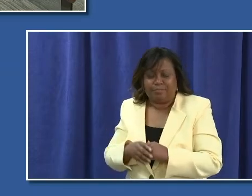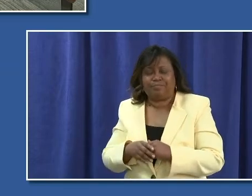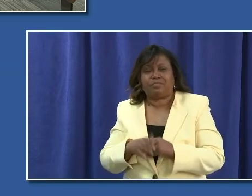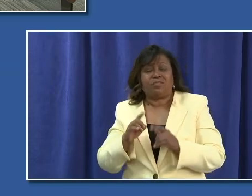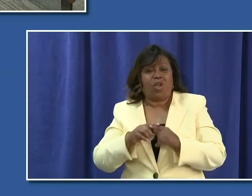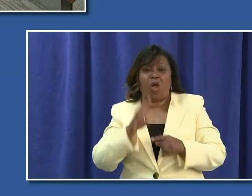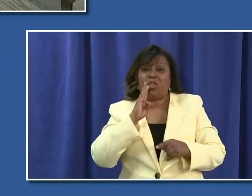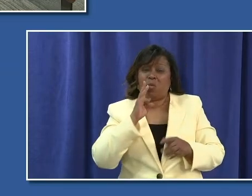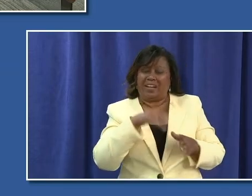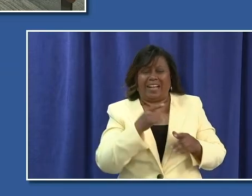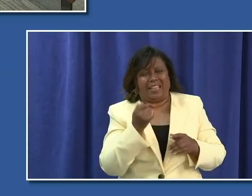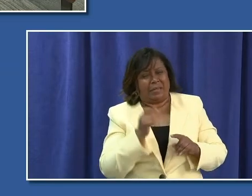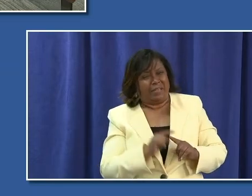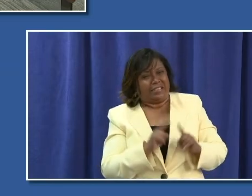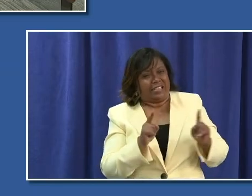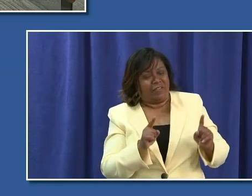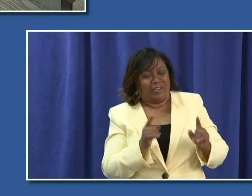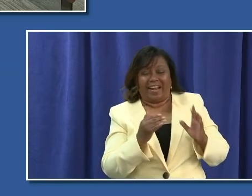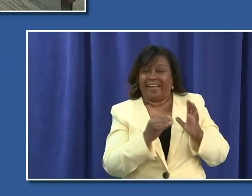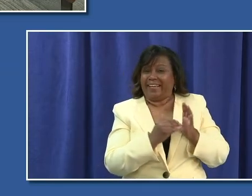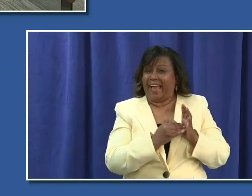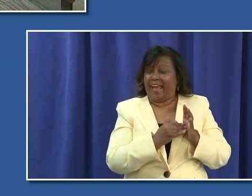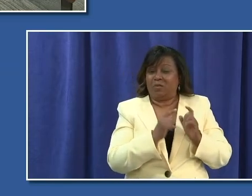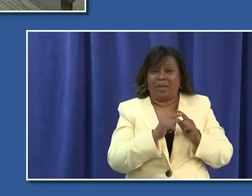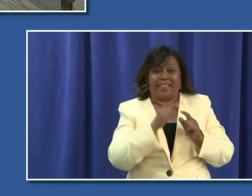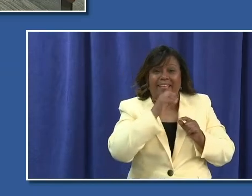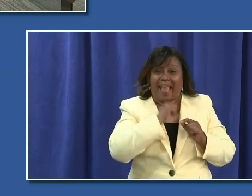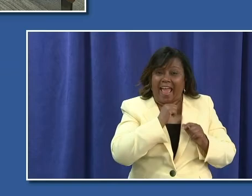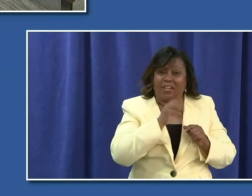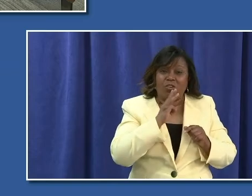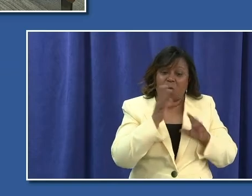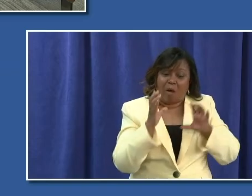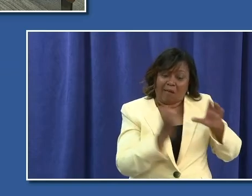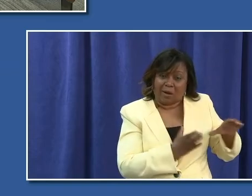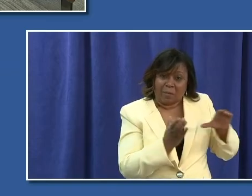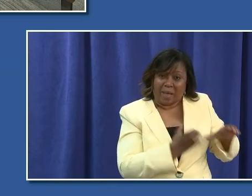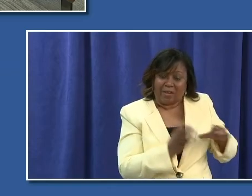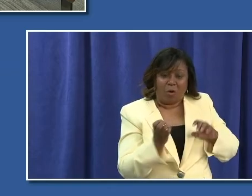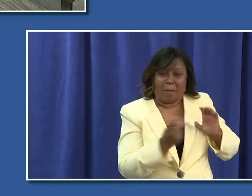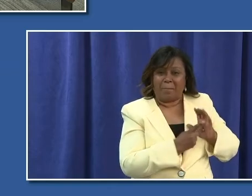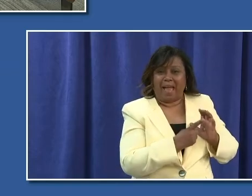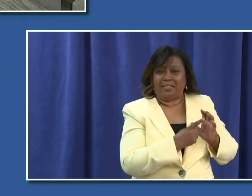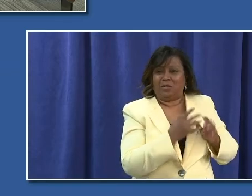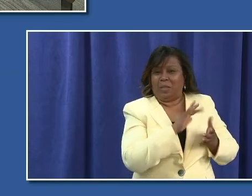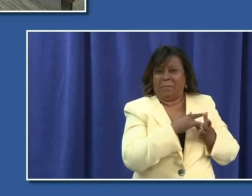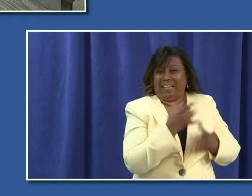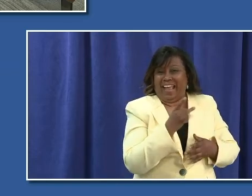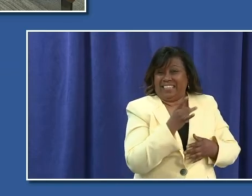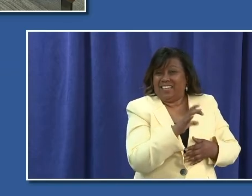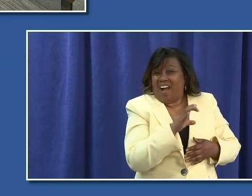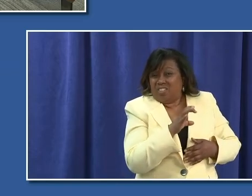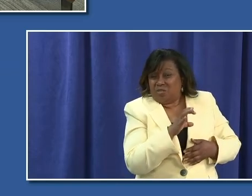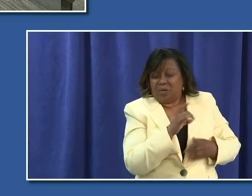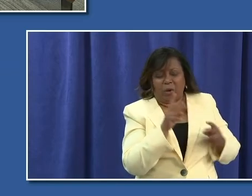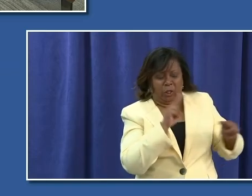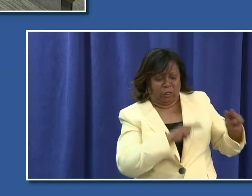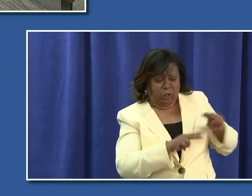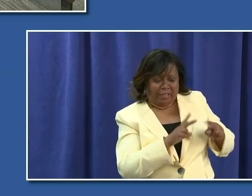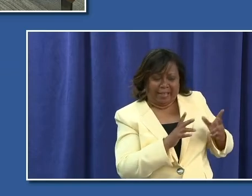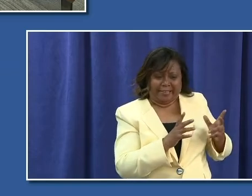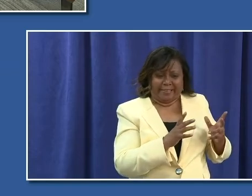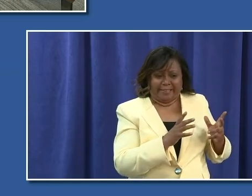the water side, it's a little bit different. Again, just with the age of the water mains, going back to the mid-1800s, we take a look at